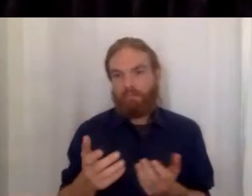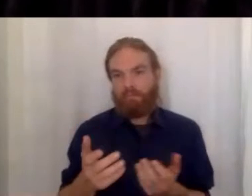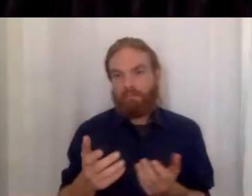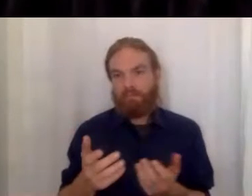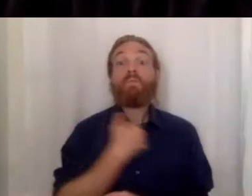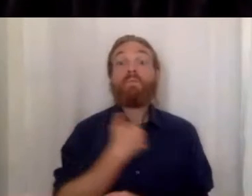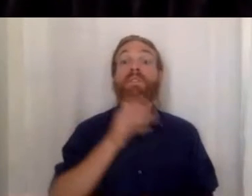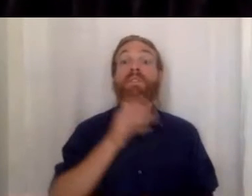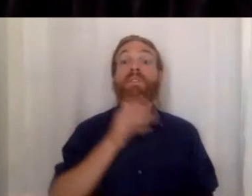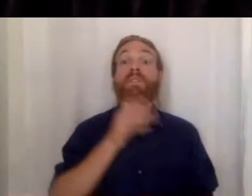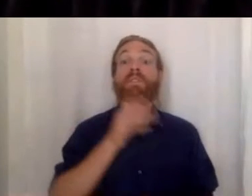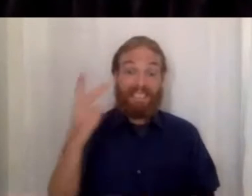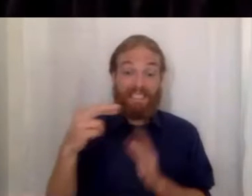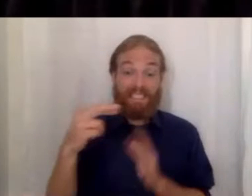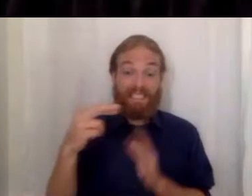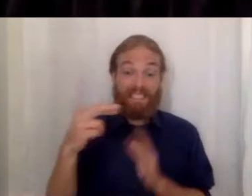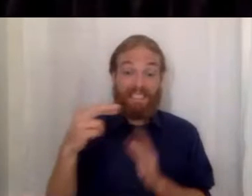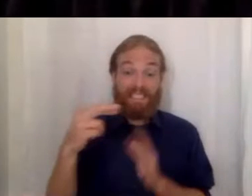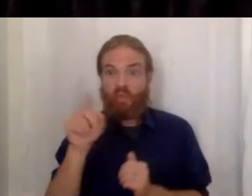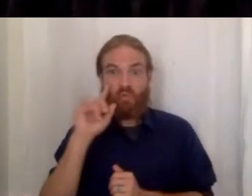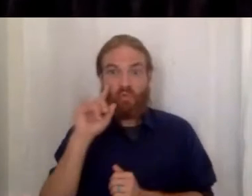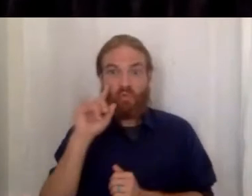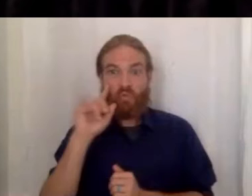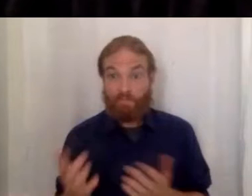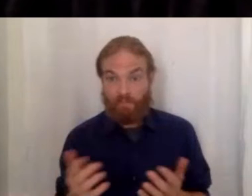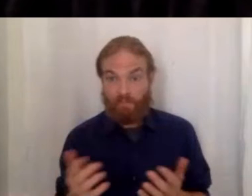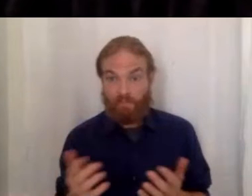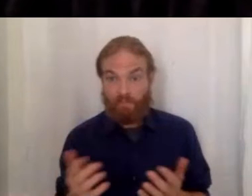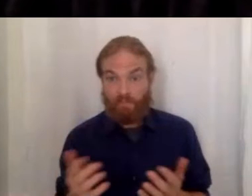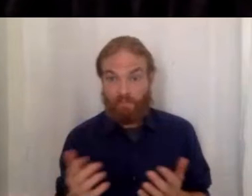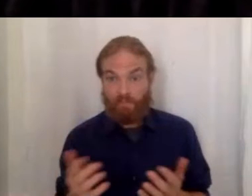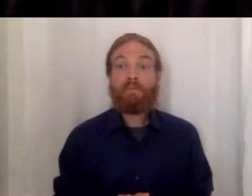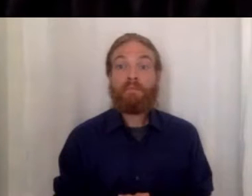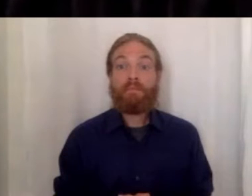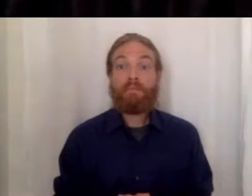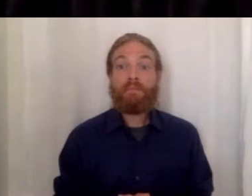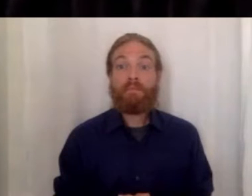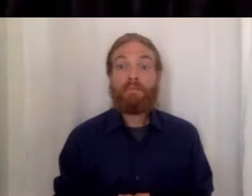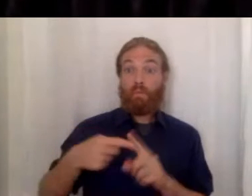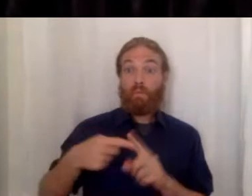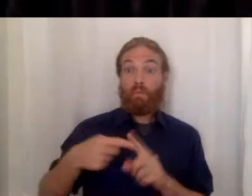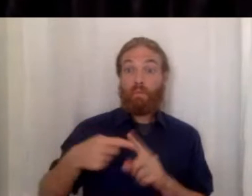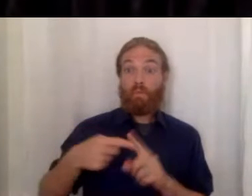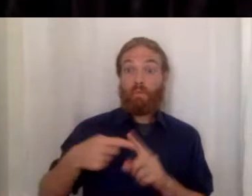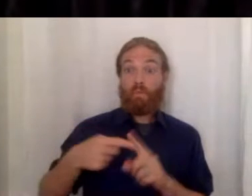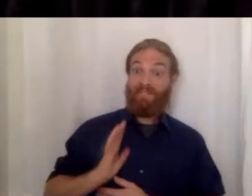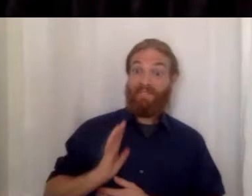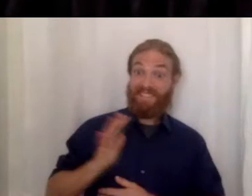amounts to when it becomes official. And Diana, do you have anything to